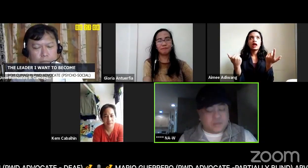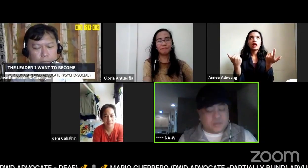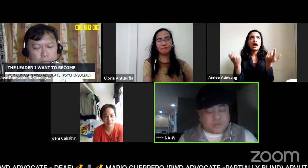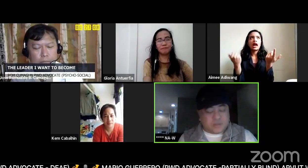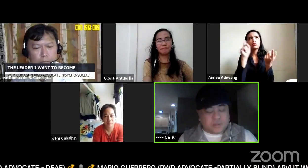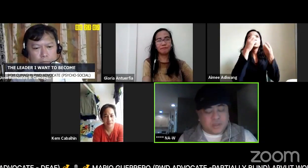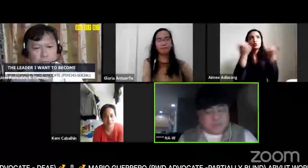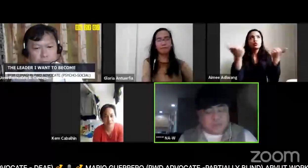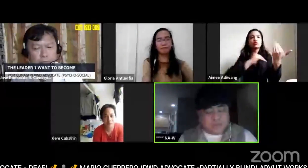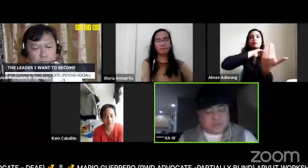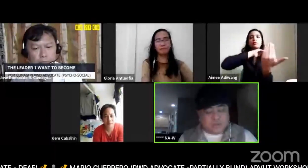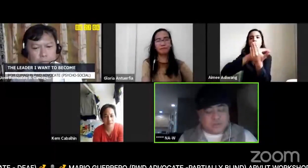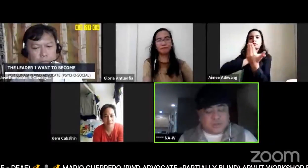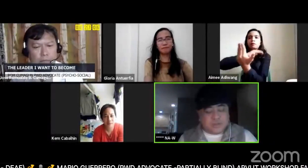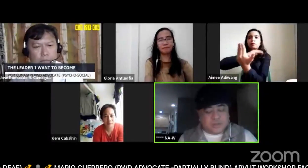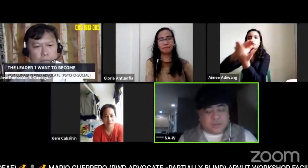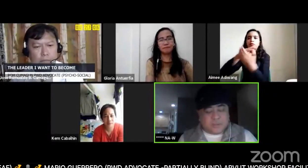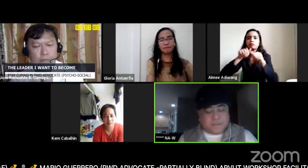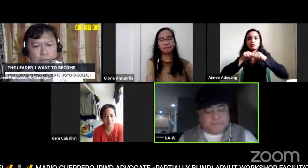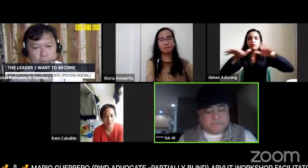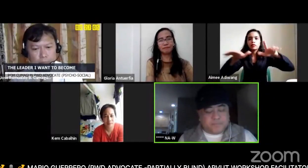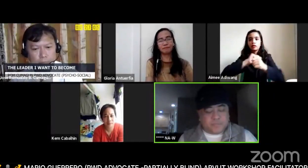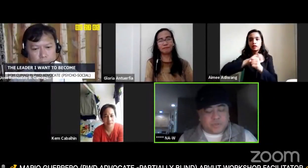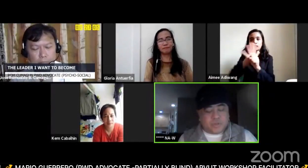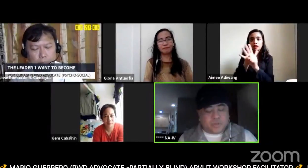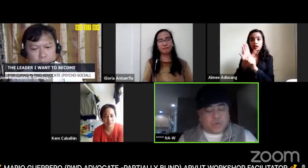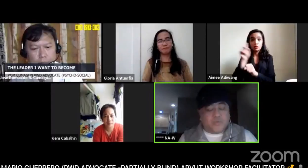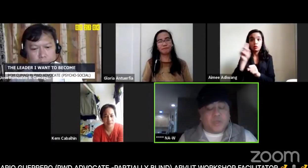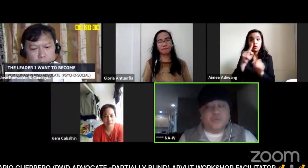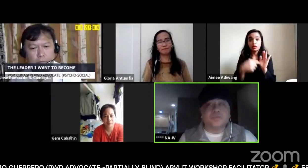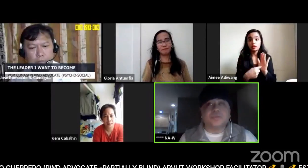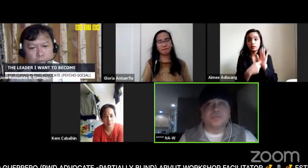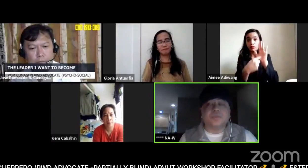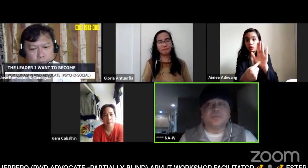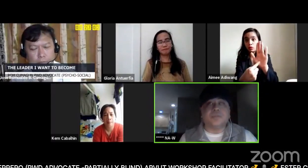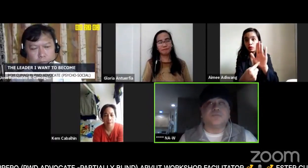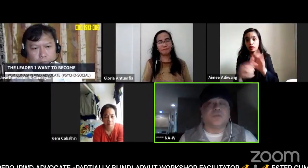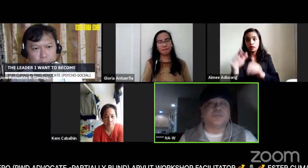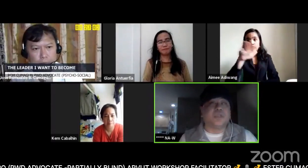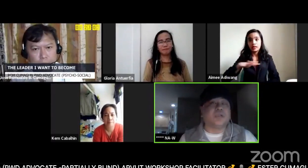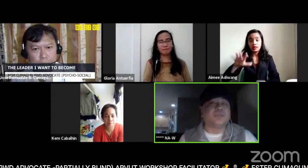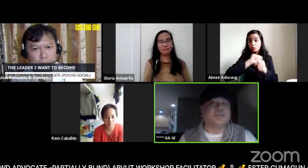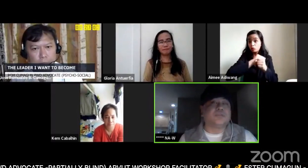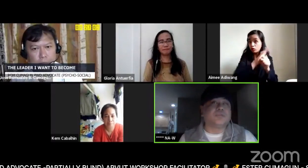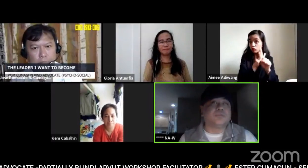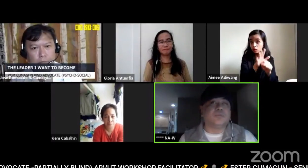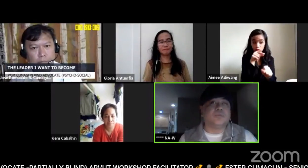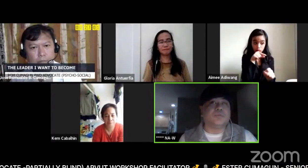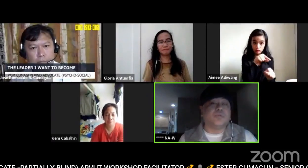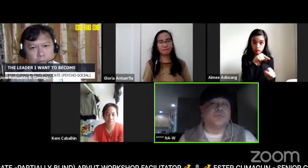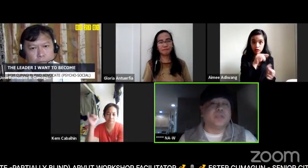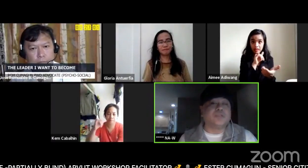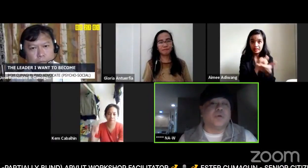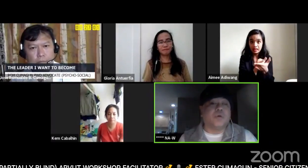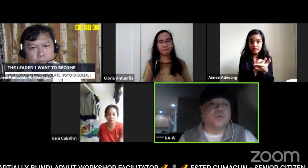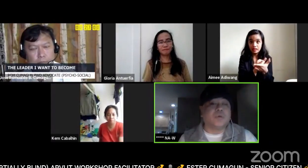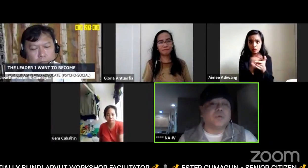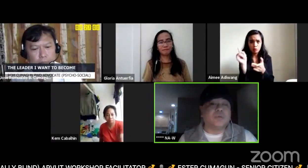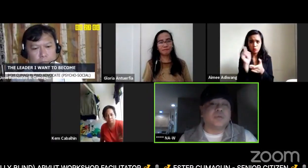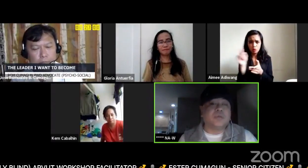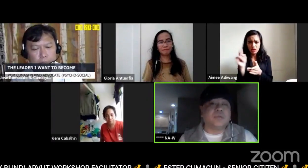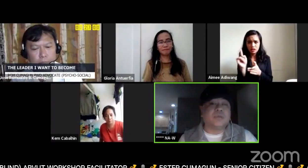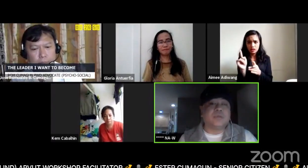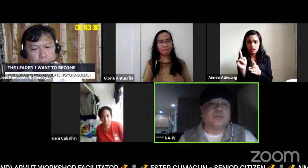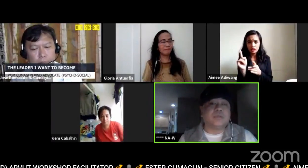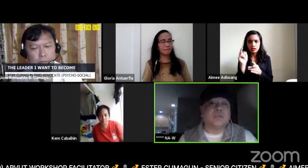And, and it shows that the coronavirus is forcing us to